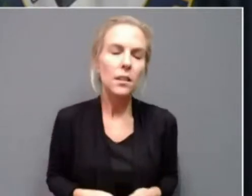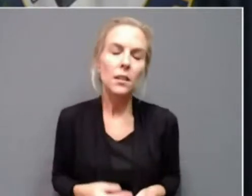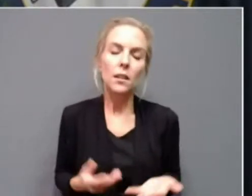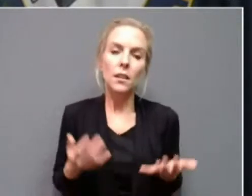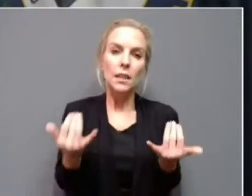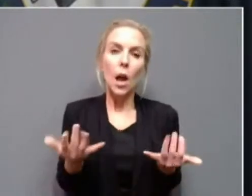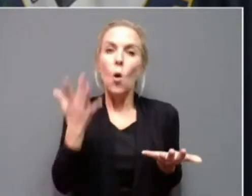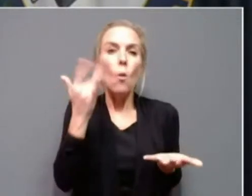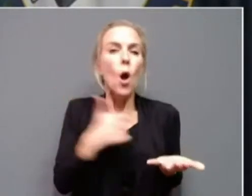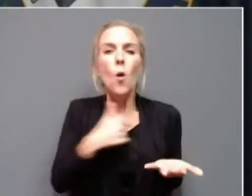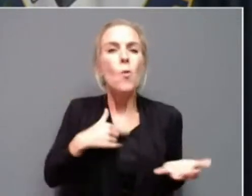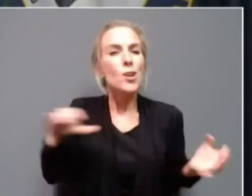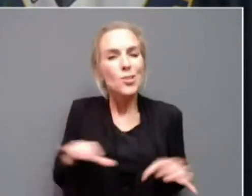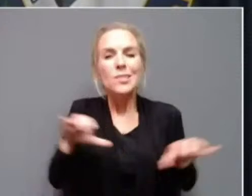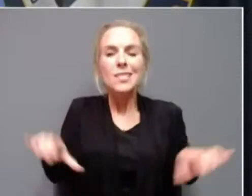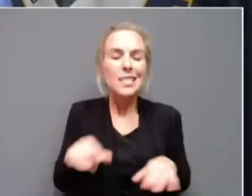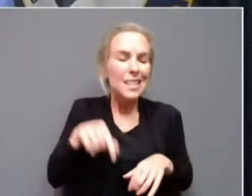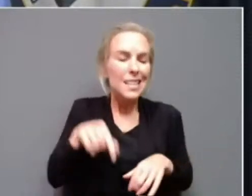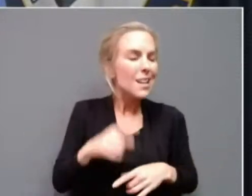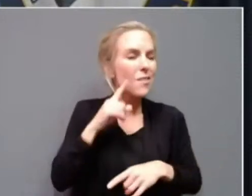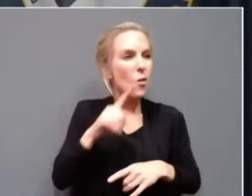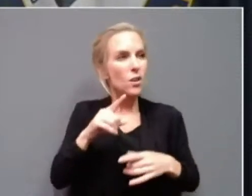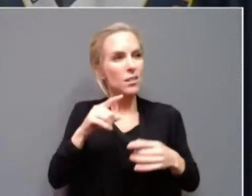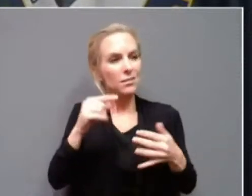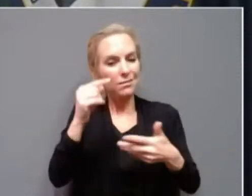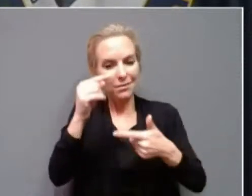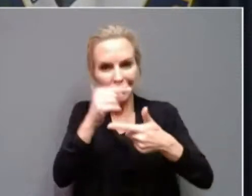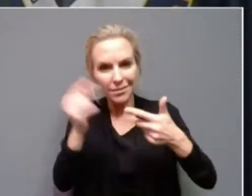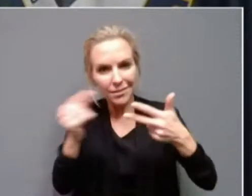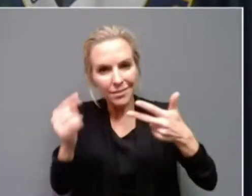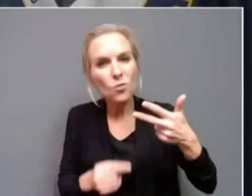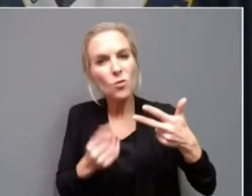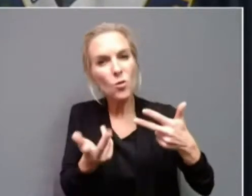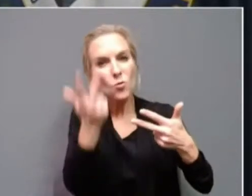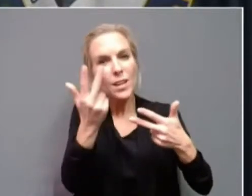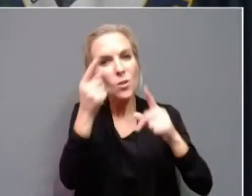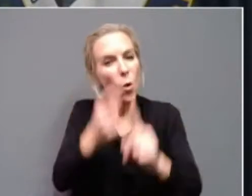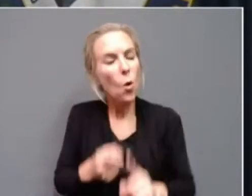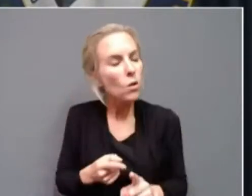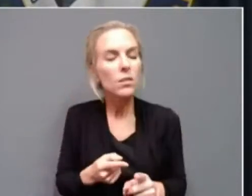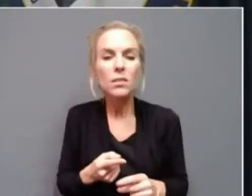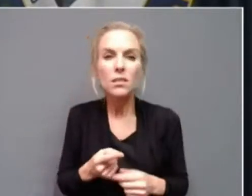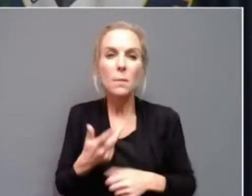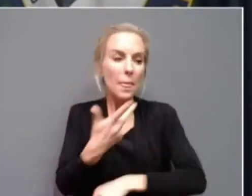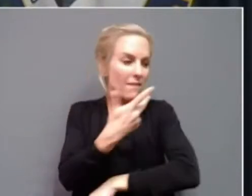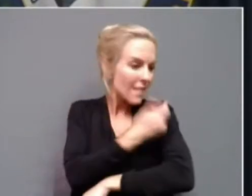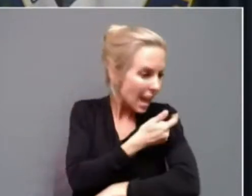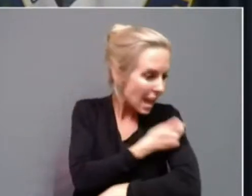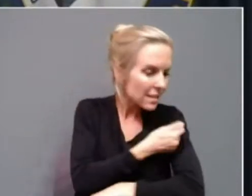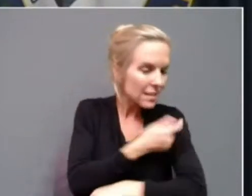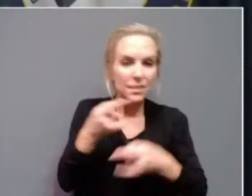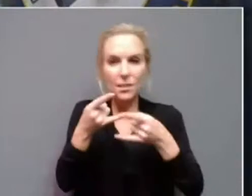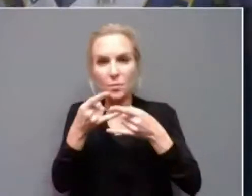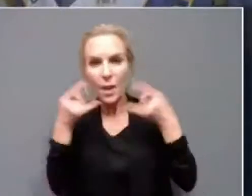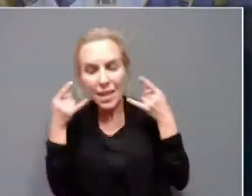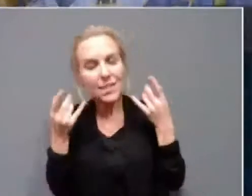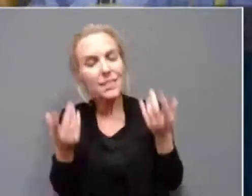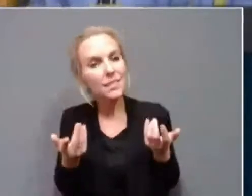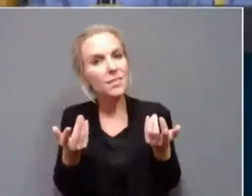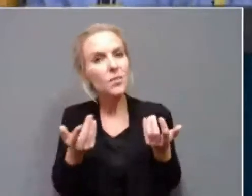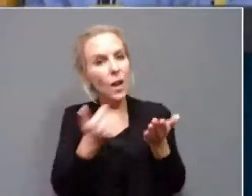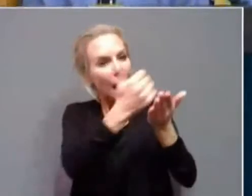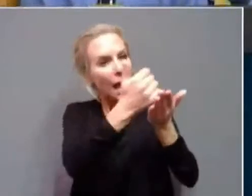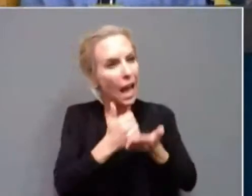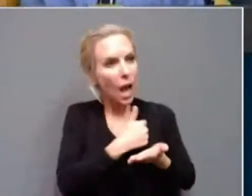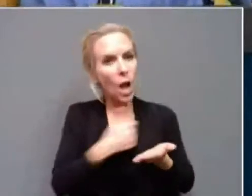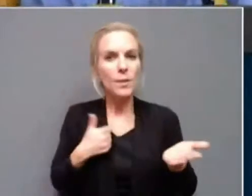this. We talk about the 3 goals that we have, that getting vaccinated and then masking while we need to will help us serve. Let's put them